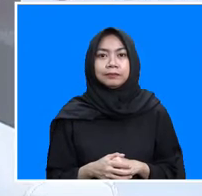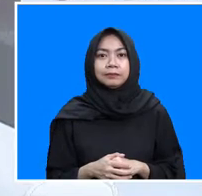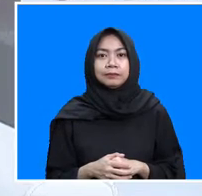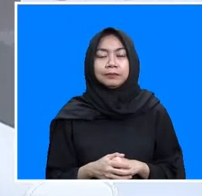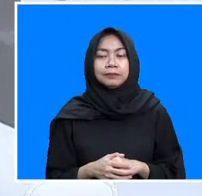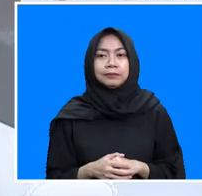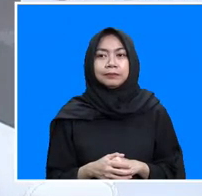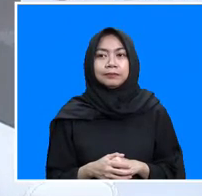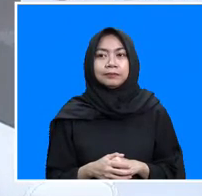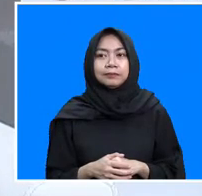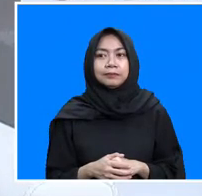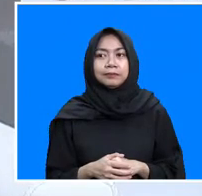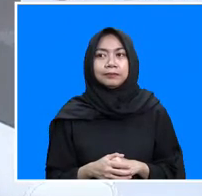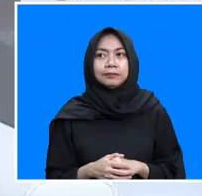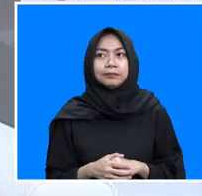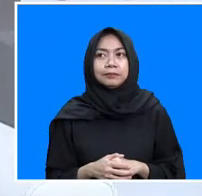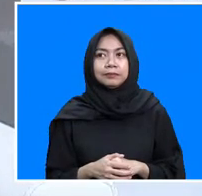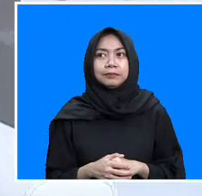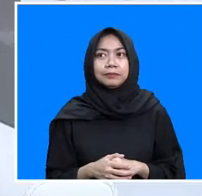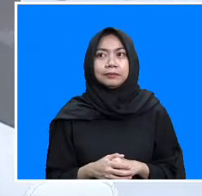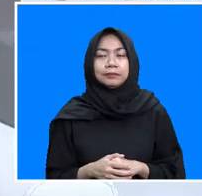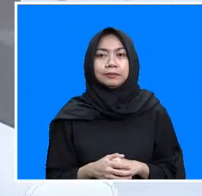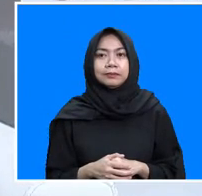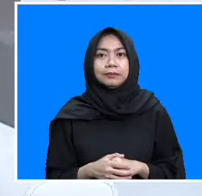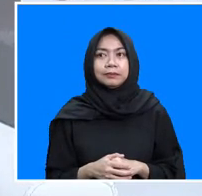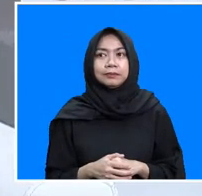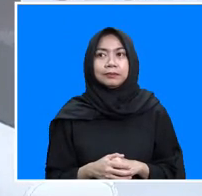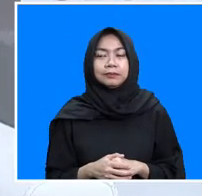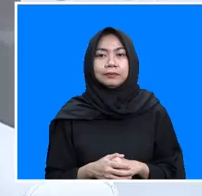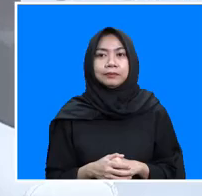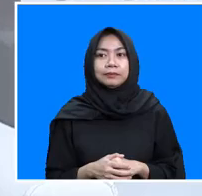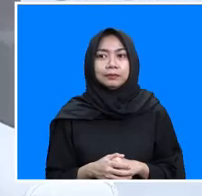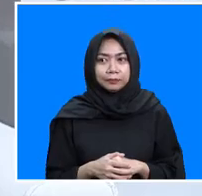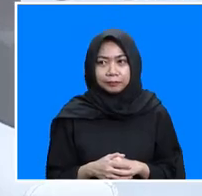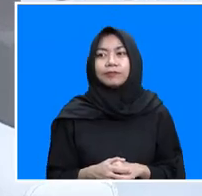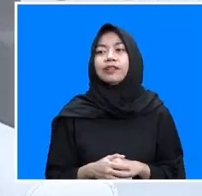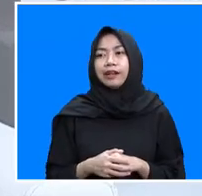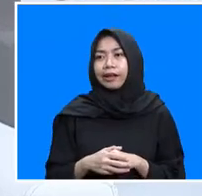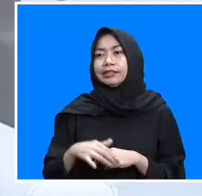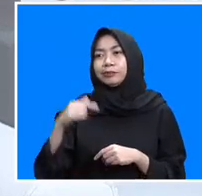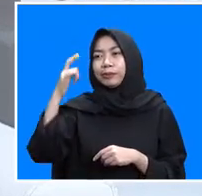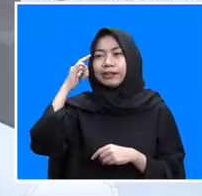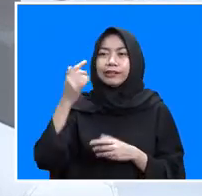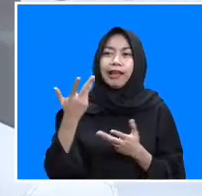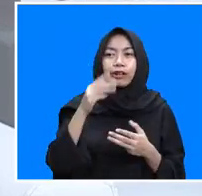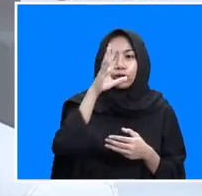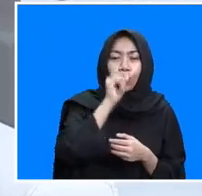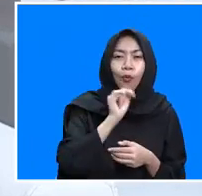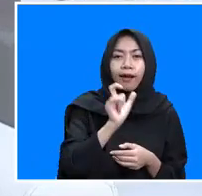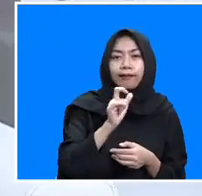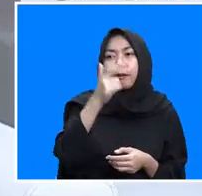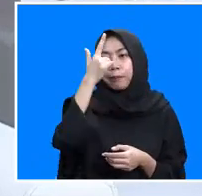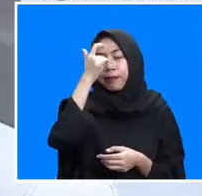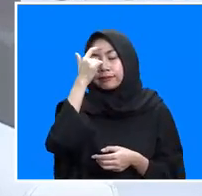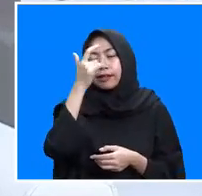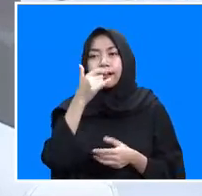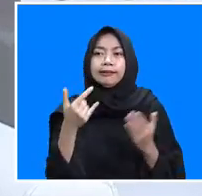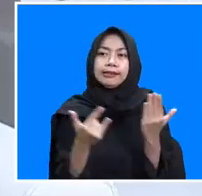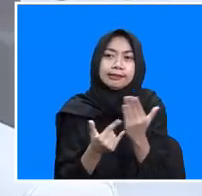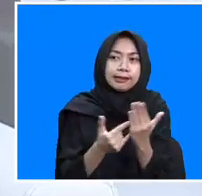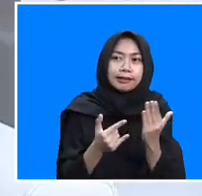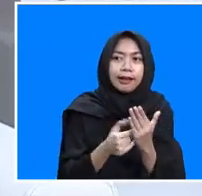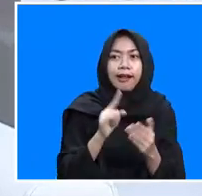that the digital learning that took place, you know, over the last couple of years, mm-hmm. I mean, it's been very important for a lot